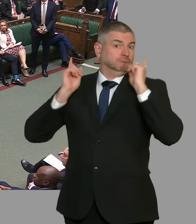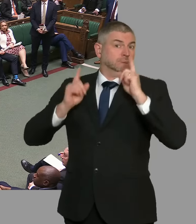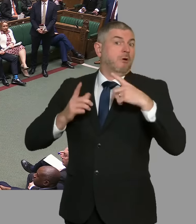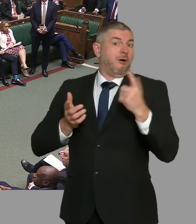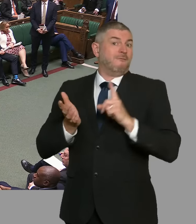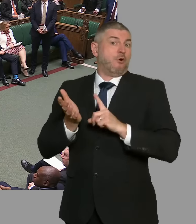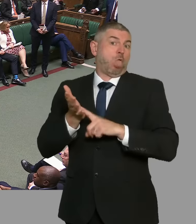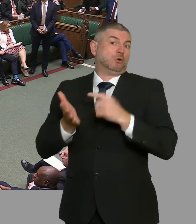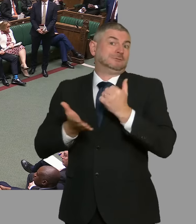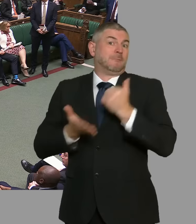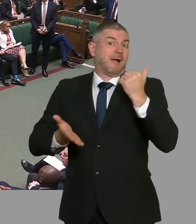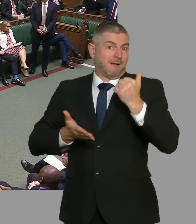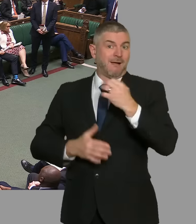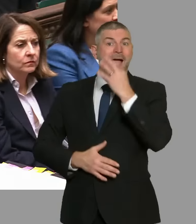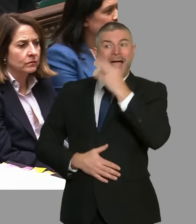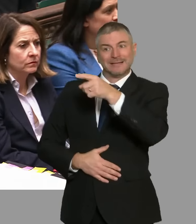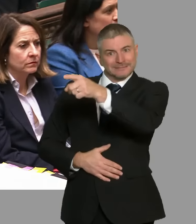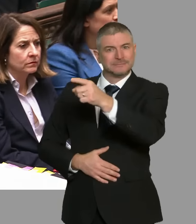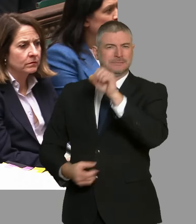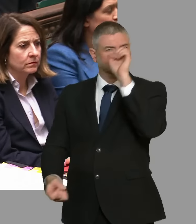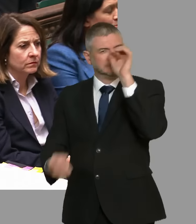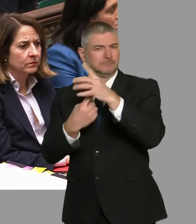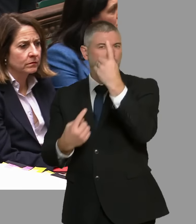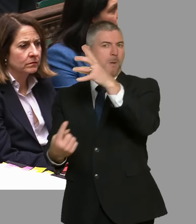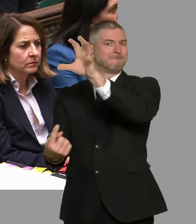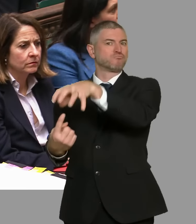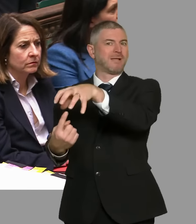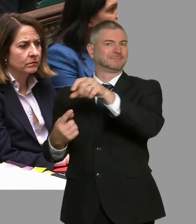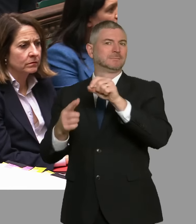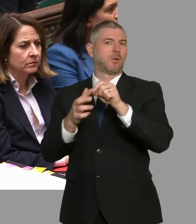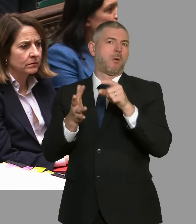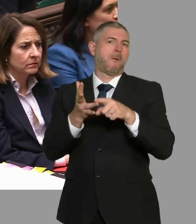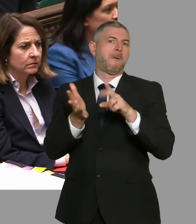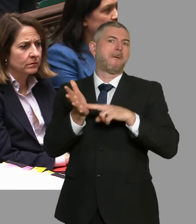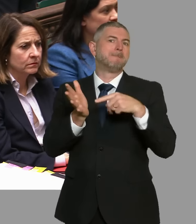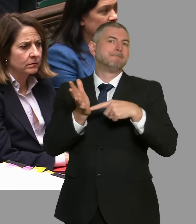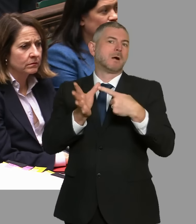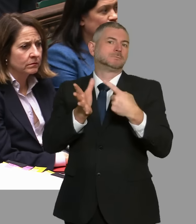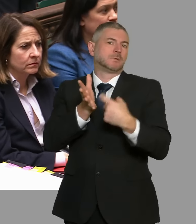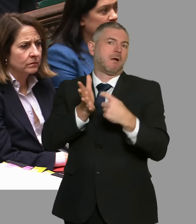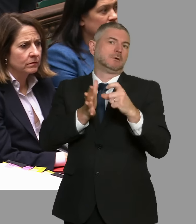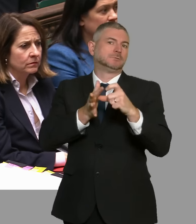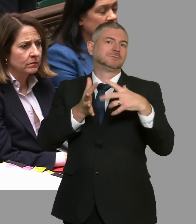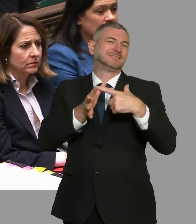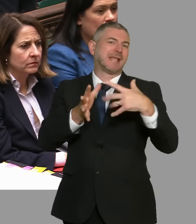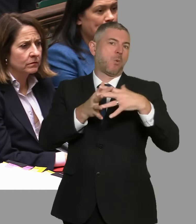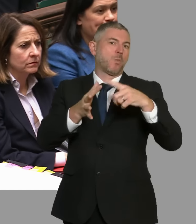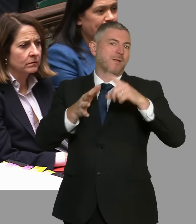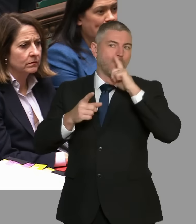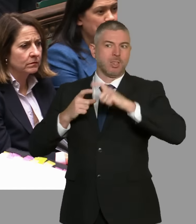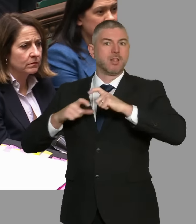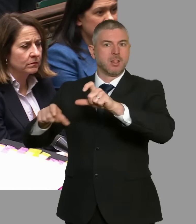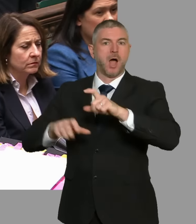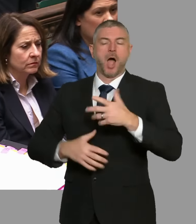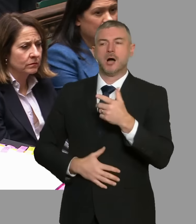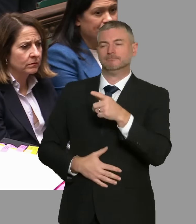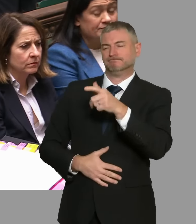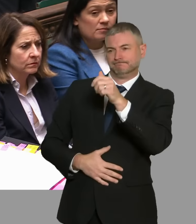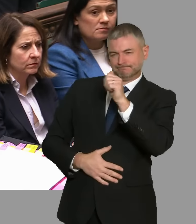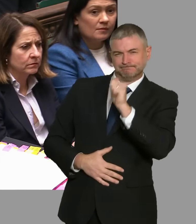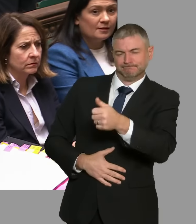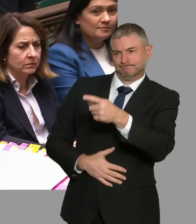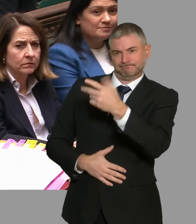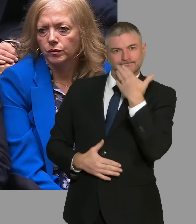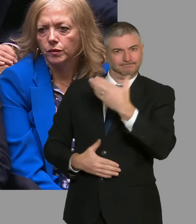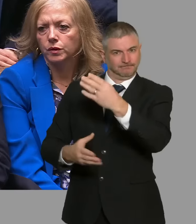he's raised. As he will know, we're rolling out hubs, some of them already in place and more to come, and I'll happily update him on where they're